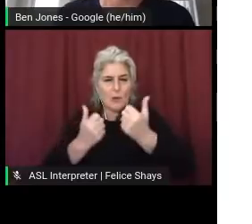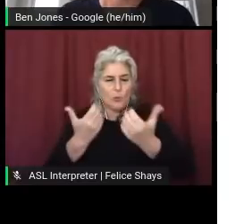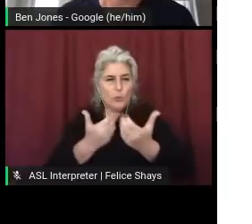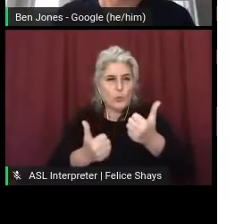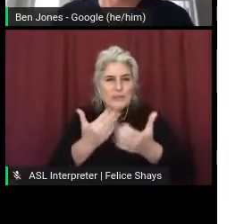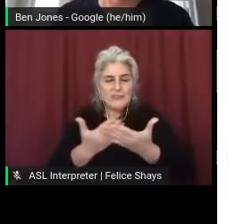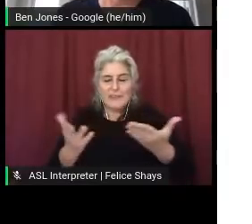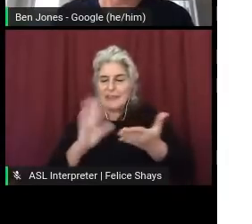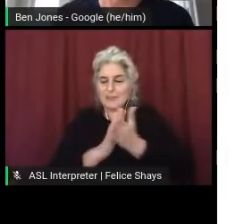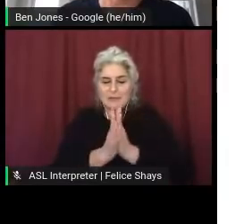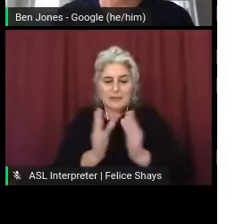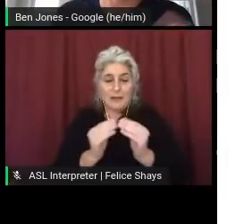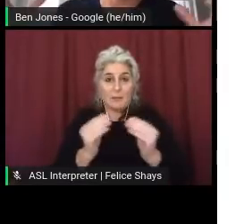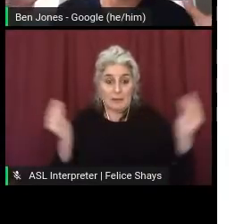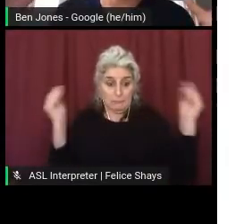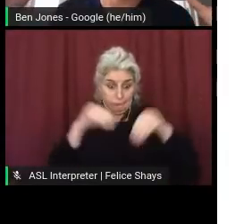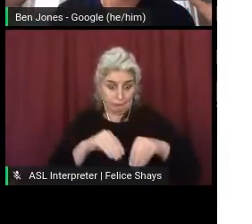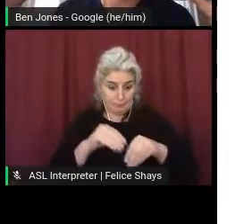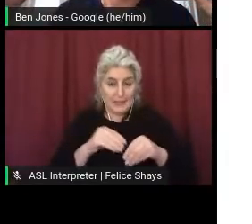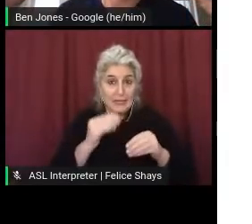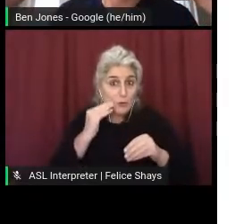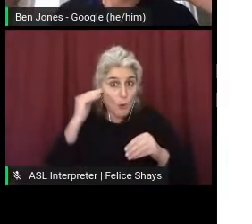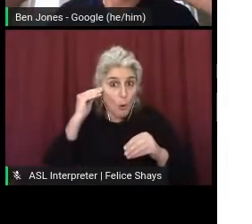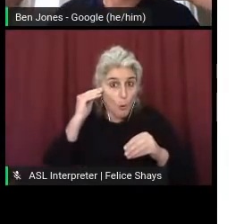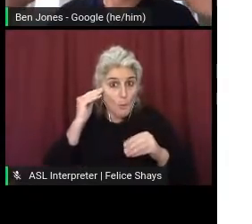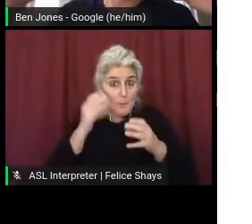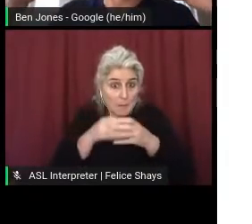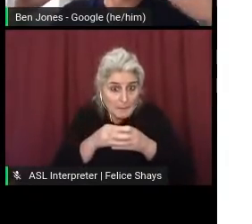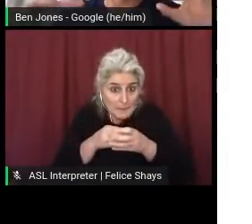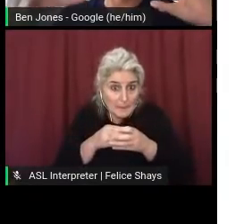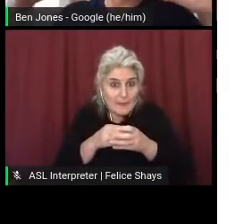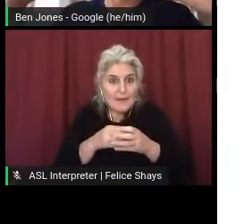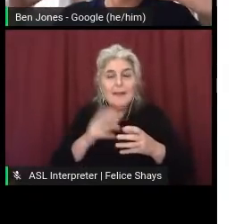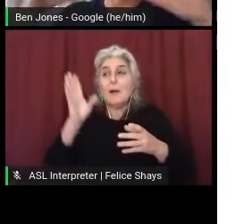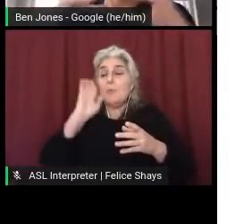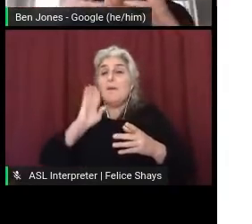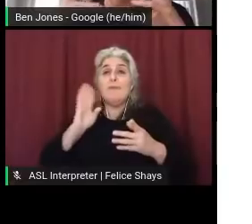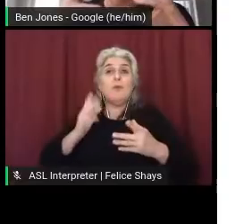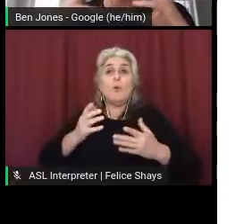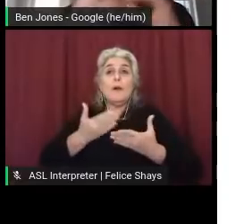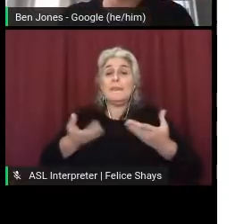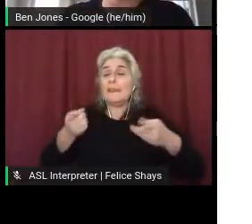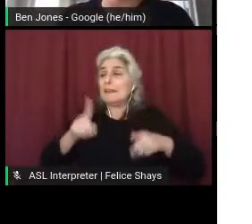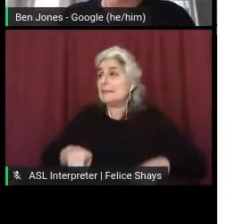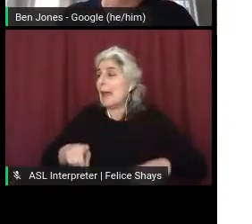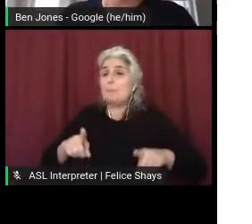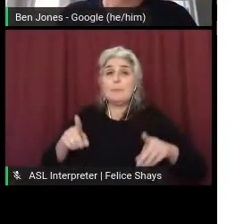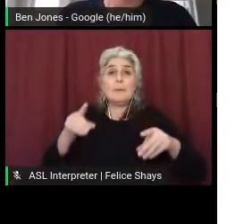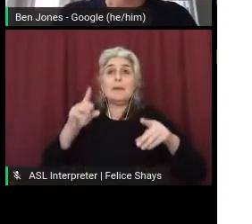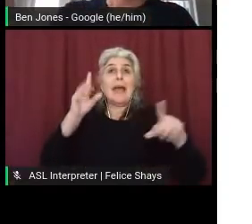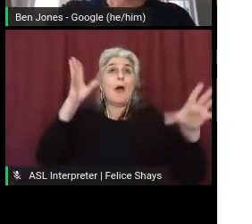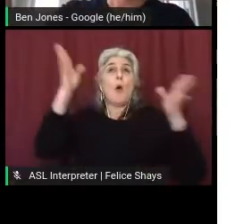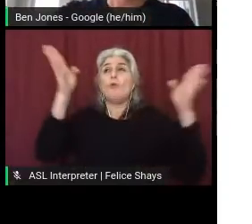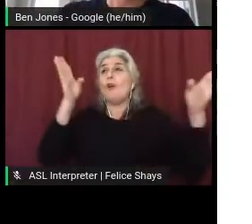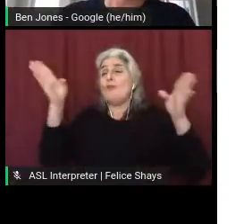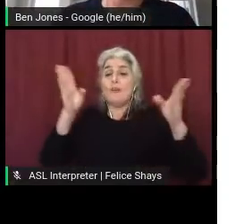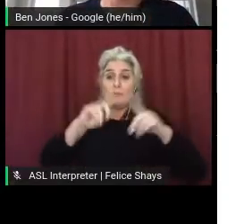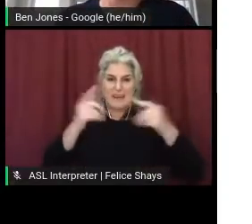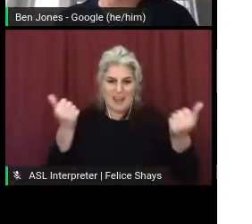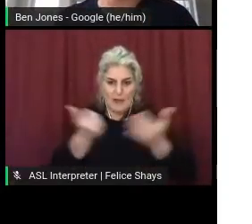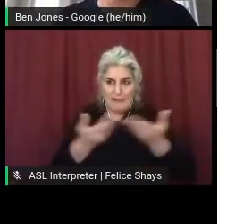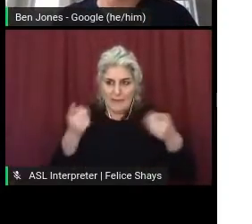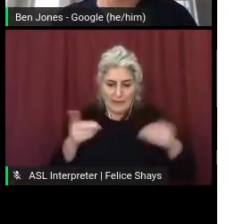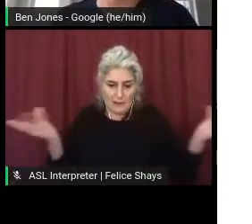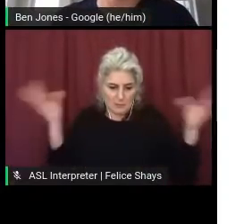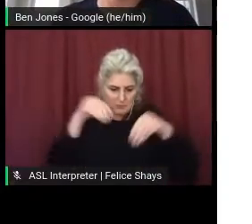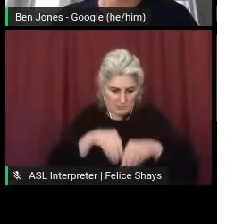into a home, compressed into compressing life, leisure, public and private all together. And then you can see on